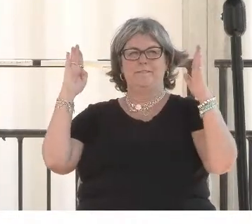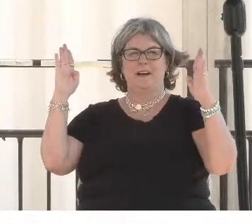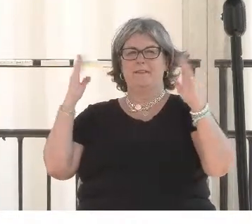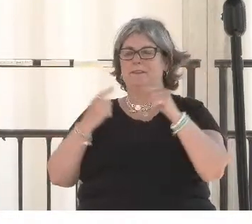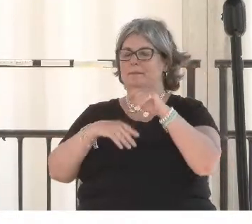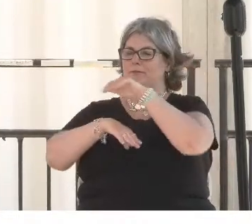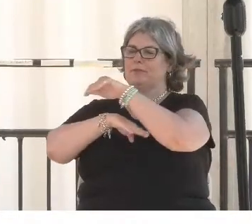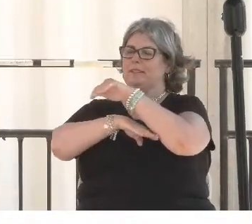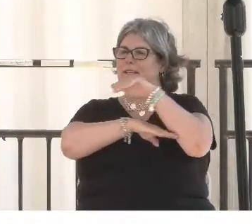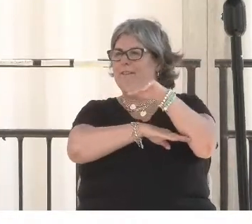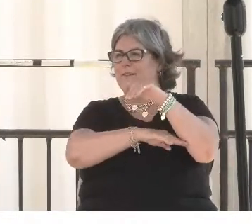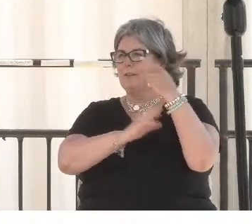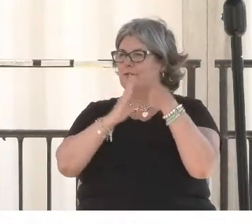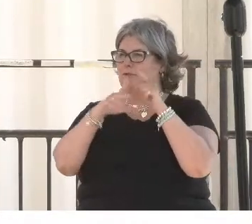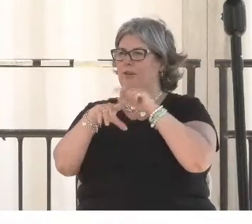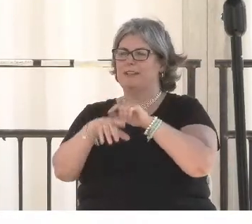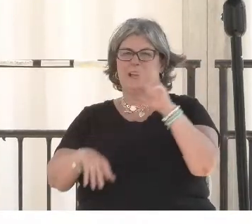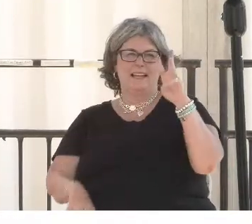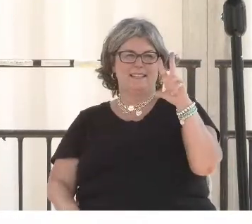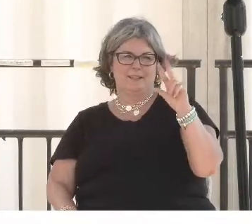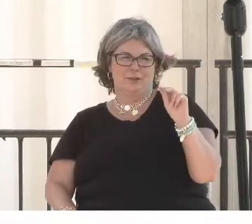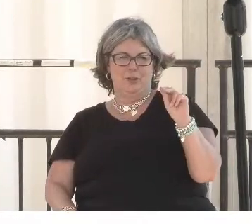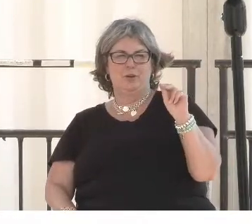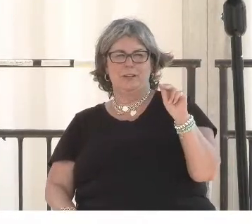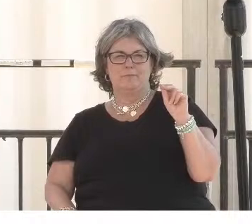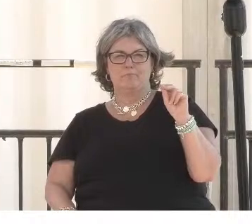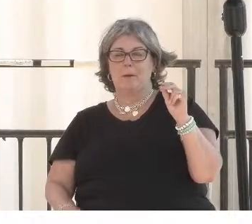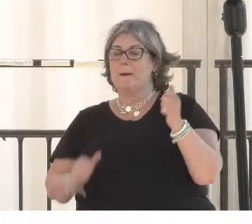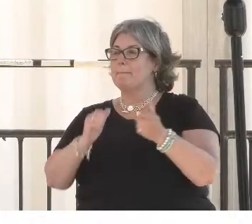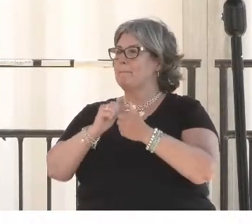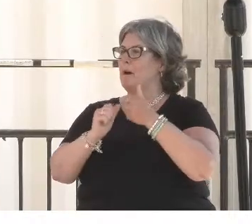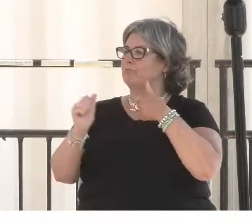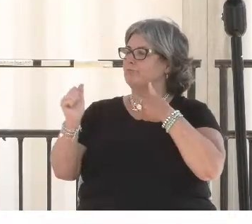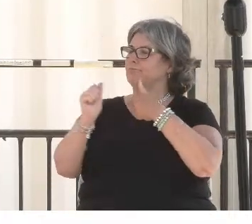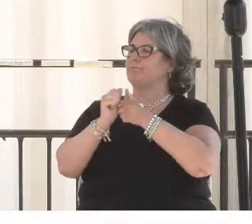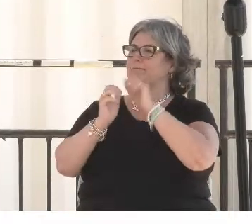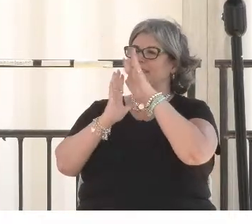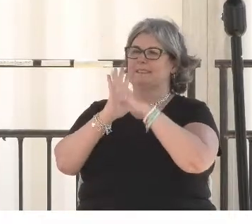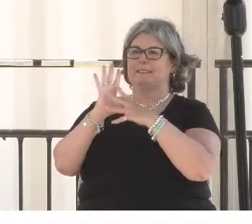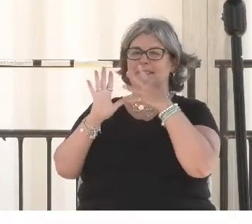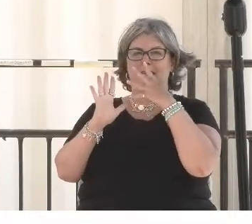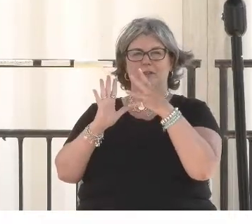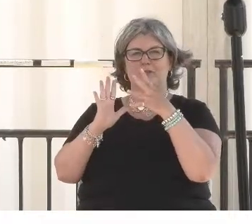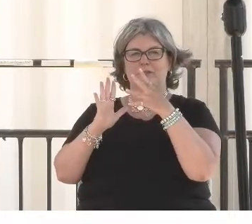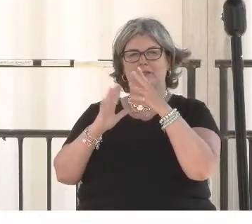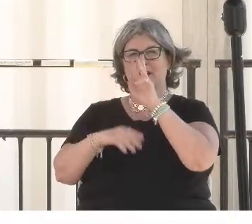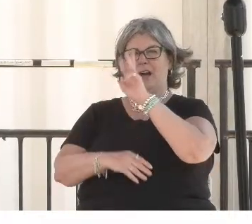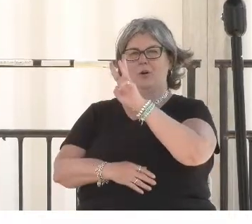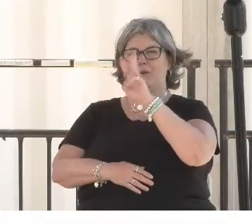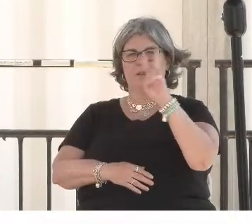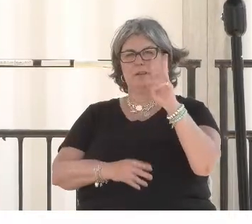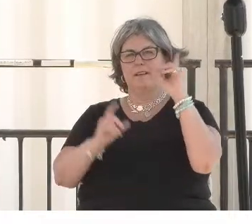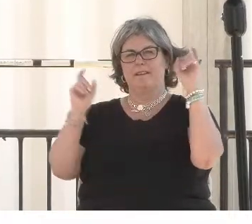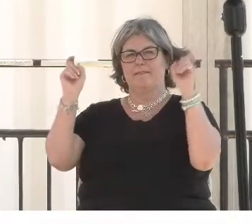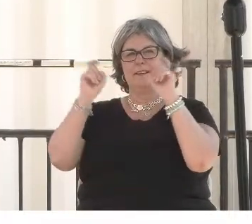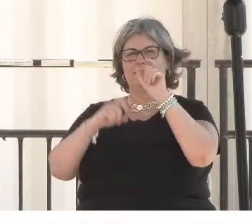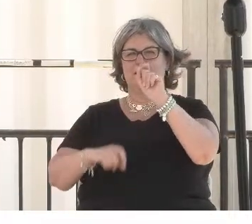with special evening events starting at 6:30 p.m. For the most up-to-date schedule information, please visit our website at